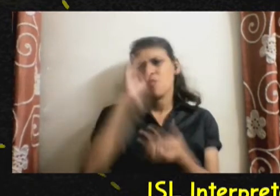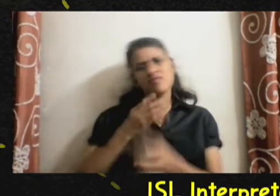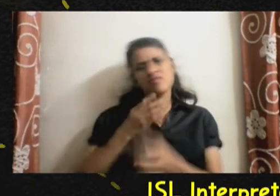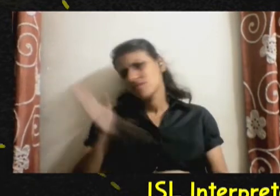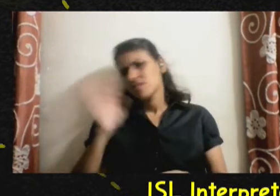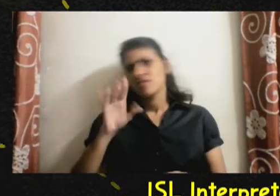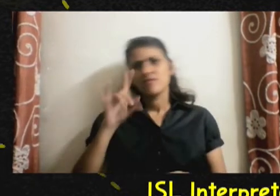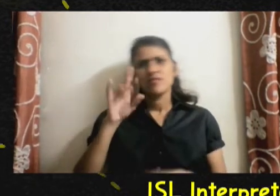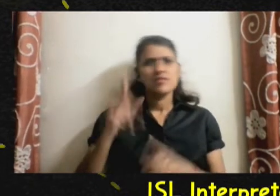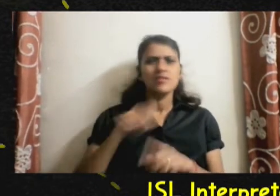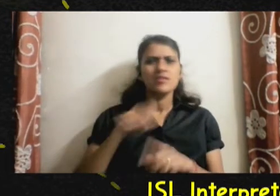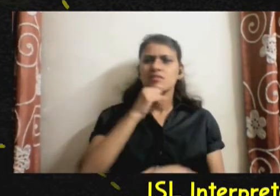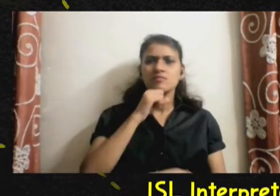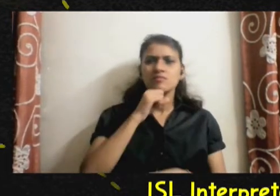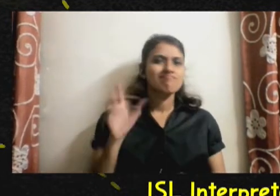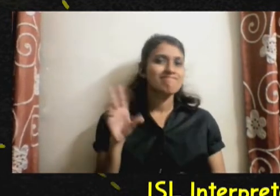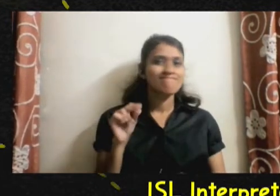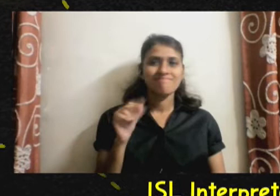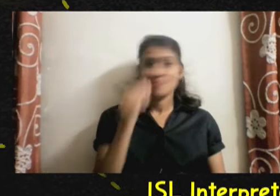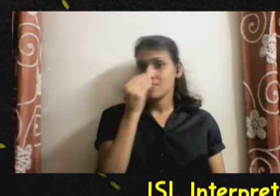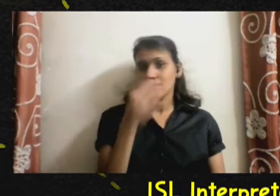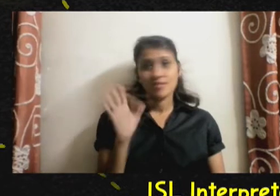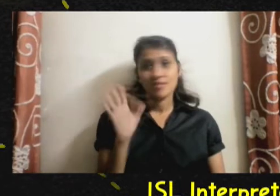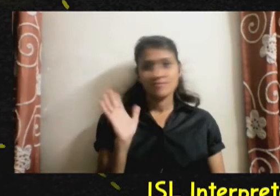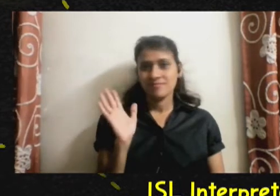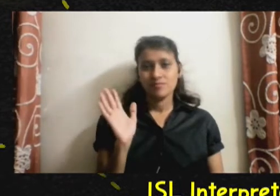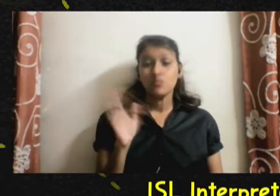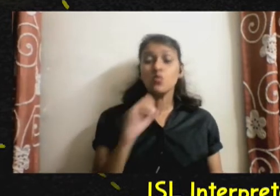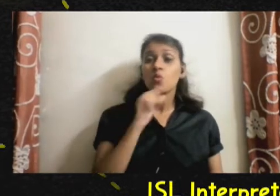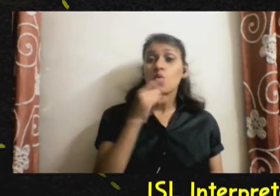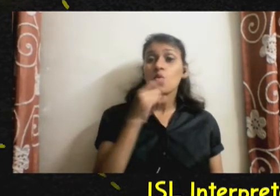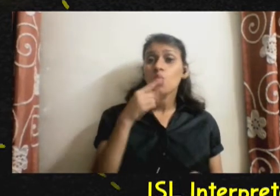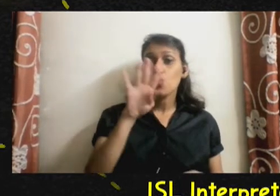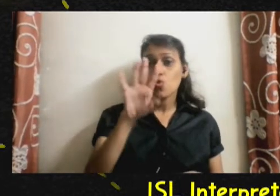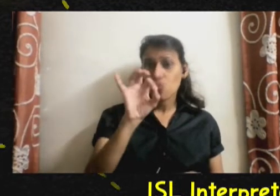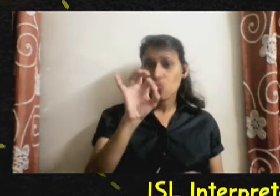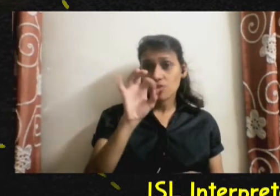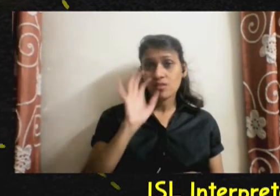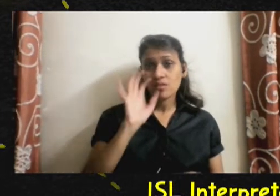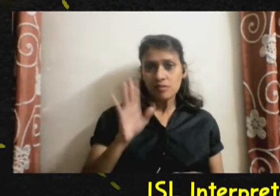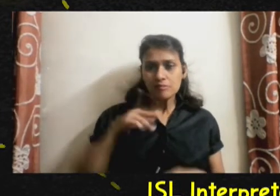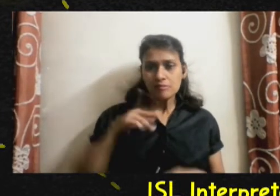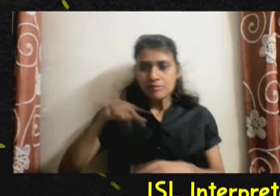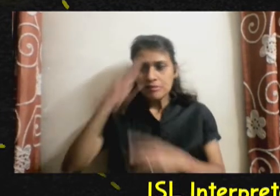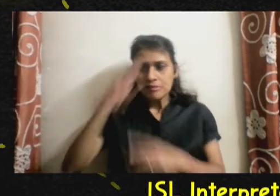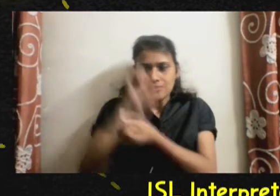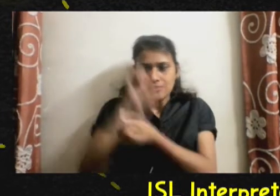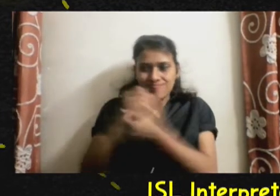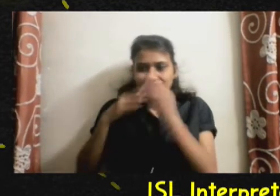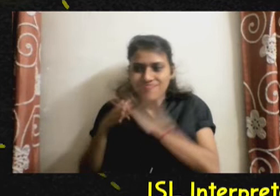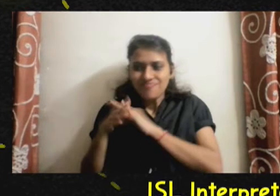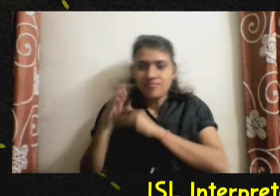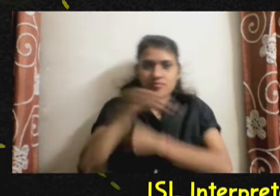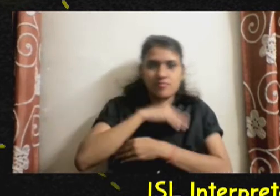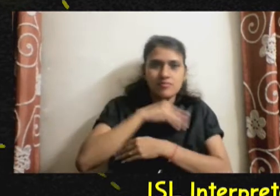14-year-old. It's not going to be that easy. Even adults who are 40-year-olds are afraid of walking into police stations. So you're not going